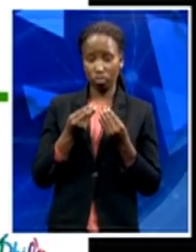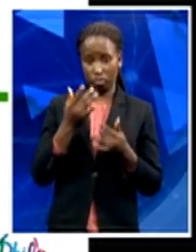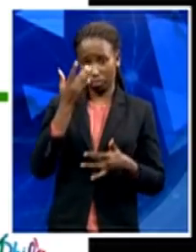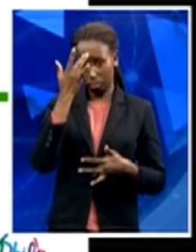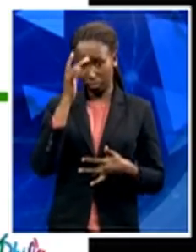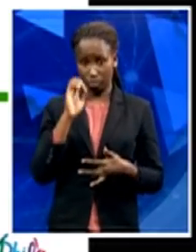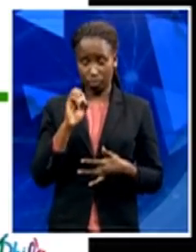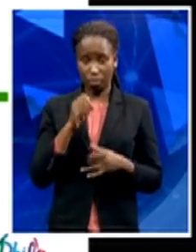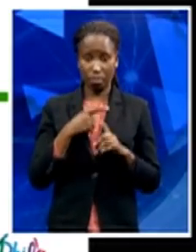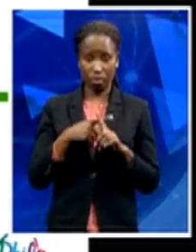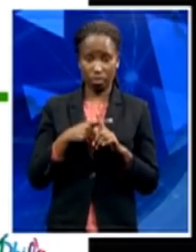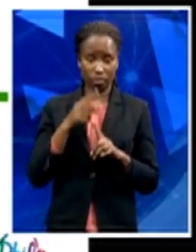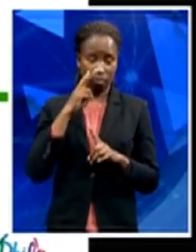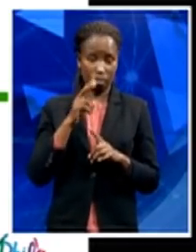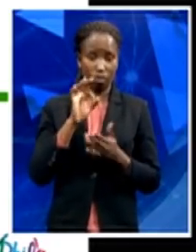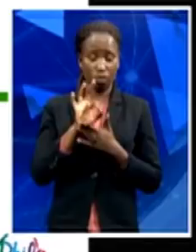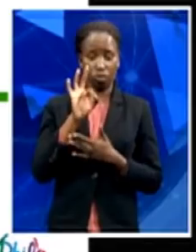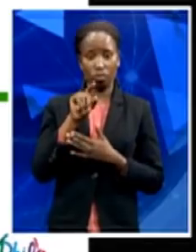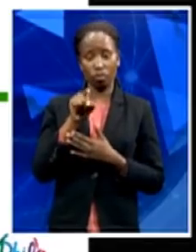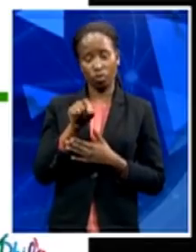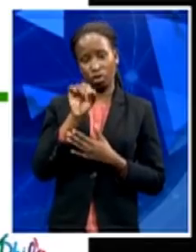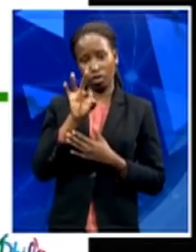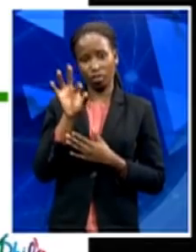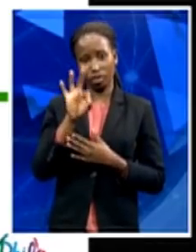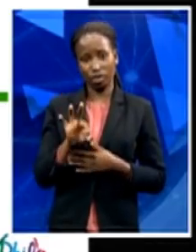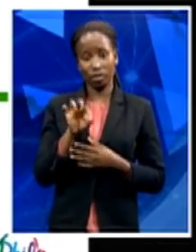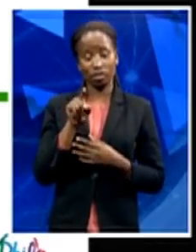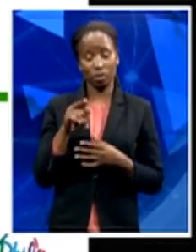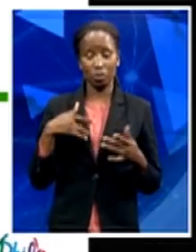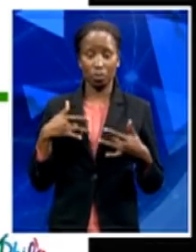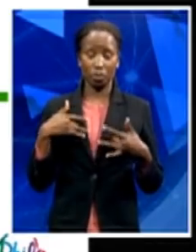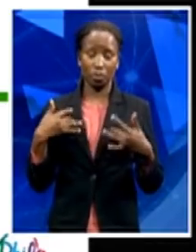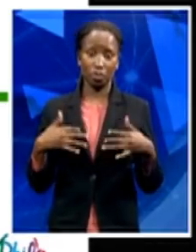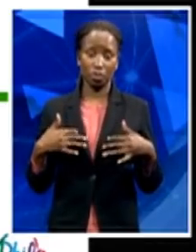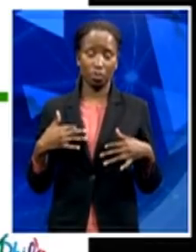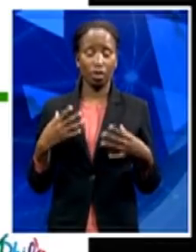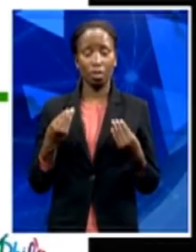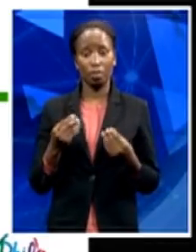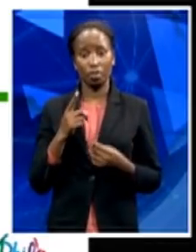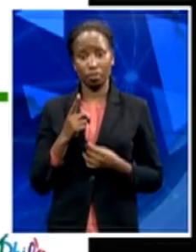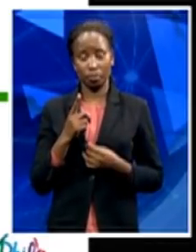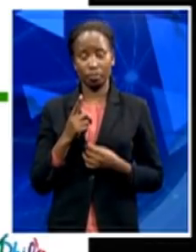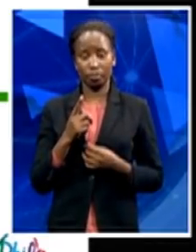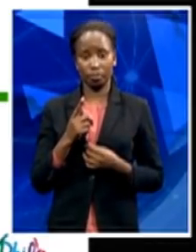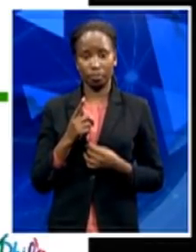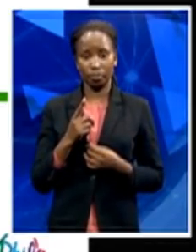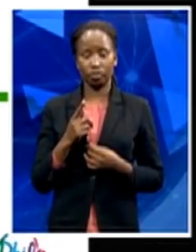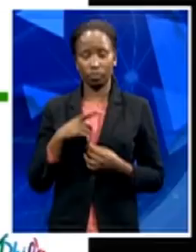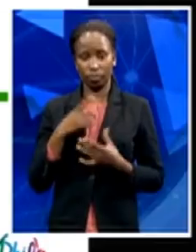14.3%, which is a very concerning figure. We were at the bottom end of the previous peak